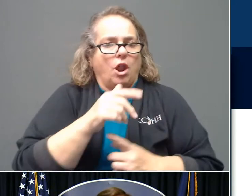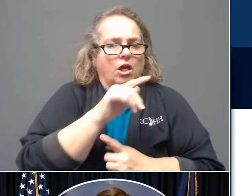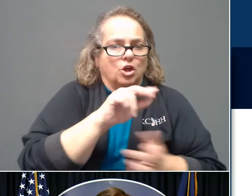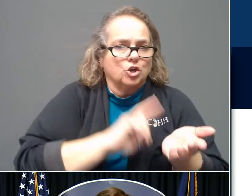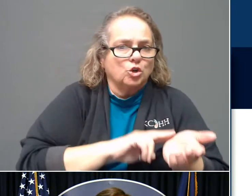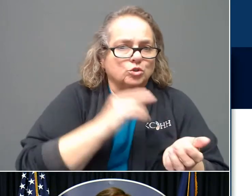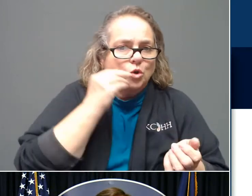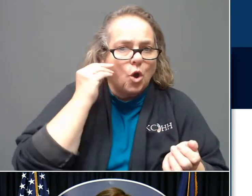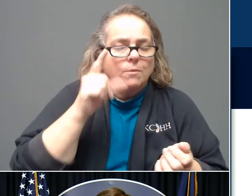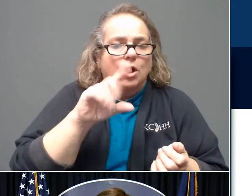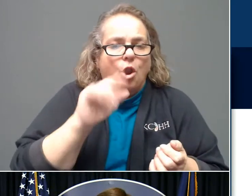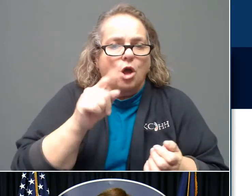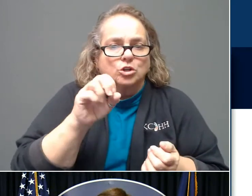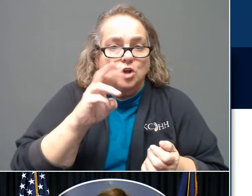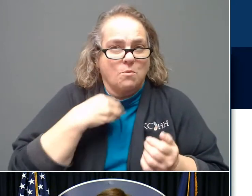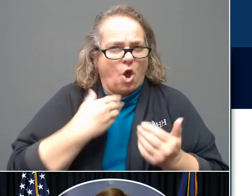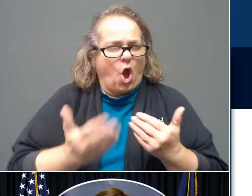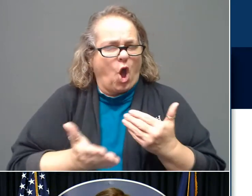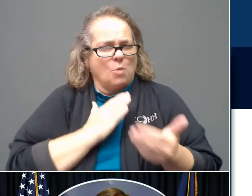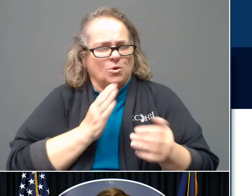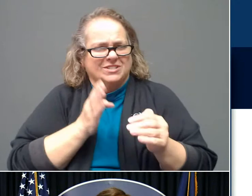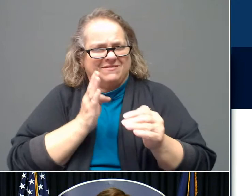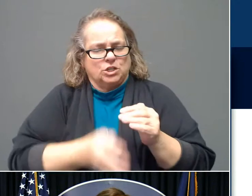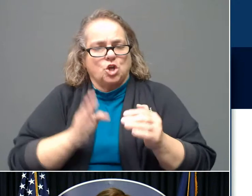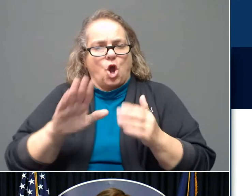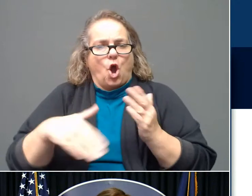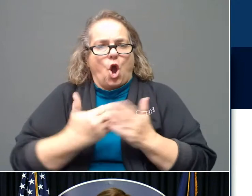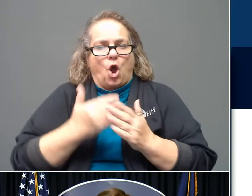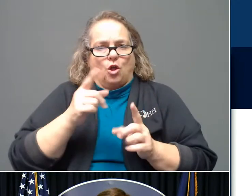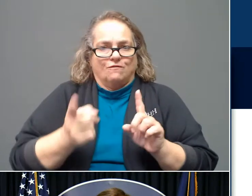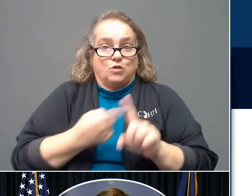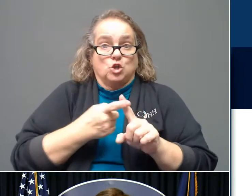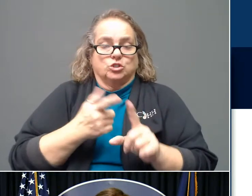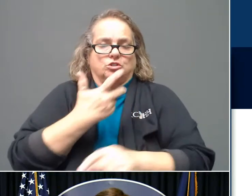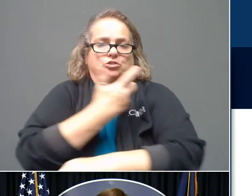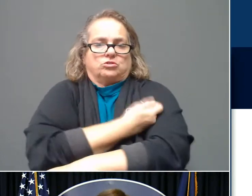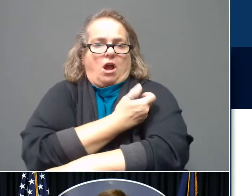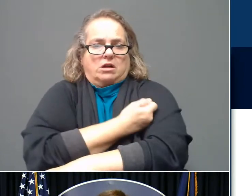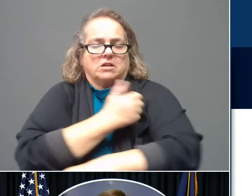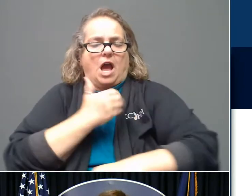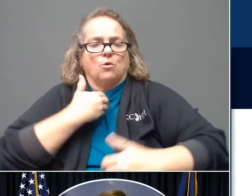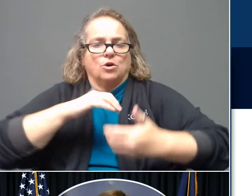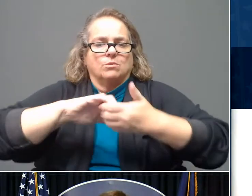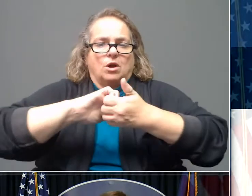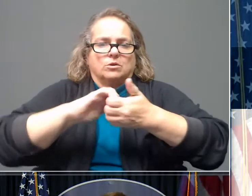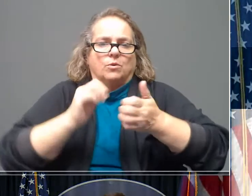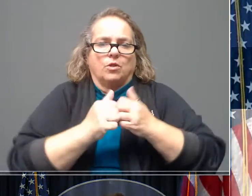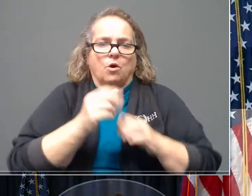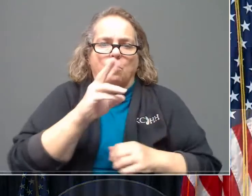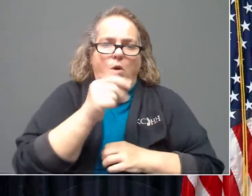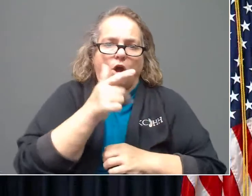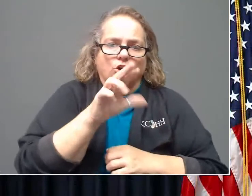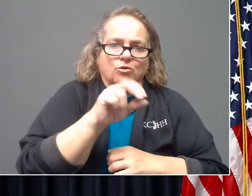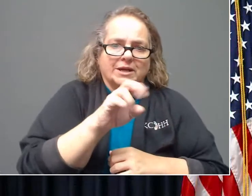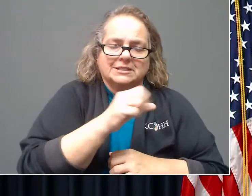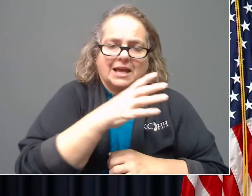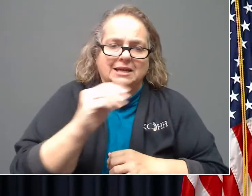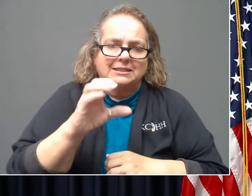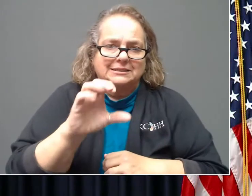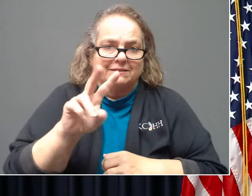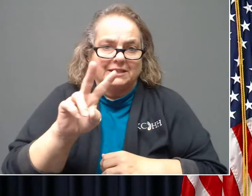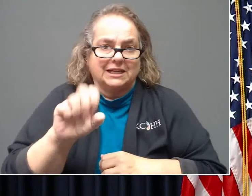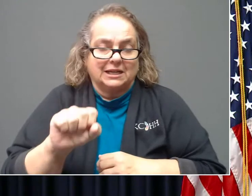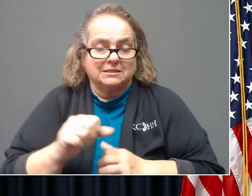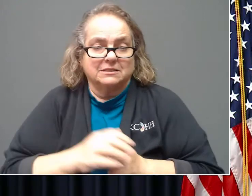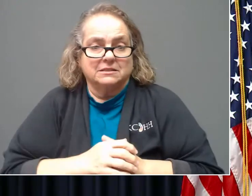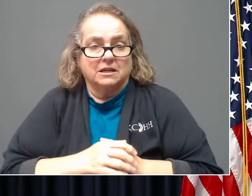of vaccinations. That's our partnership with Walgreens and CVS. All right, we will open it